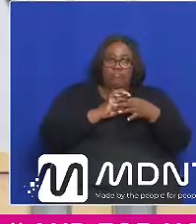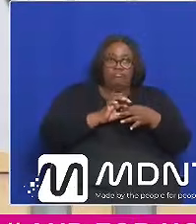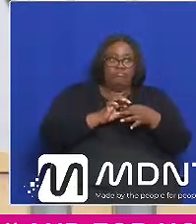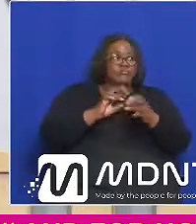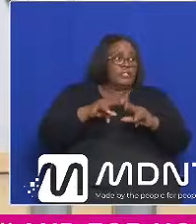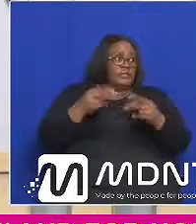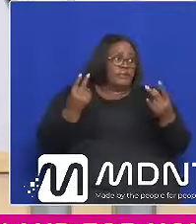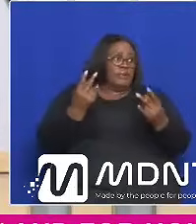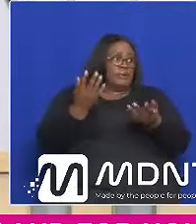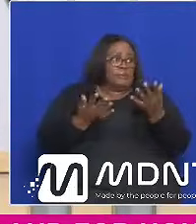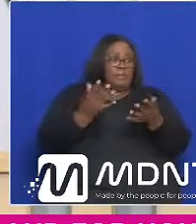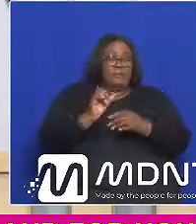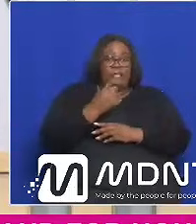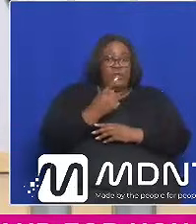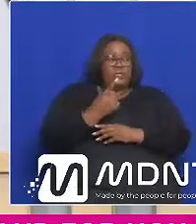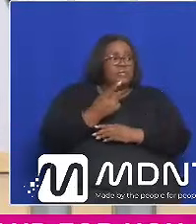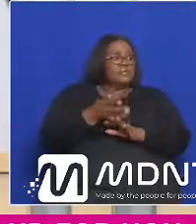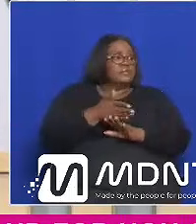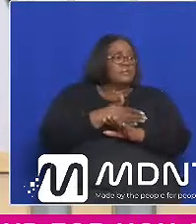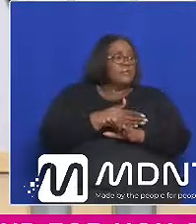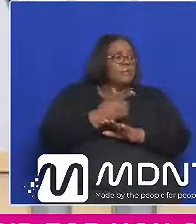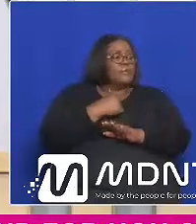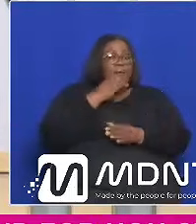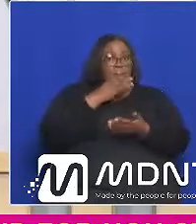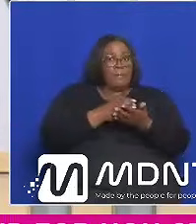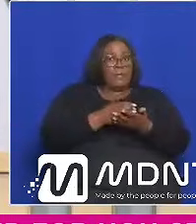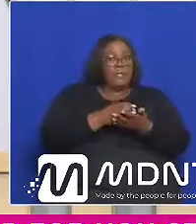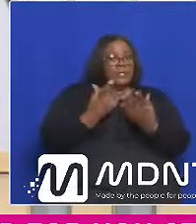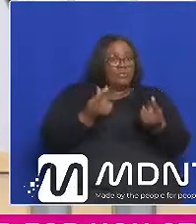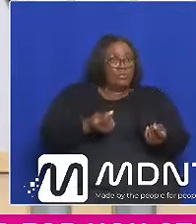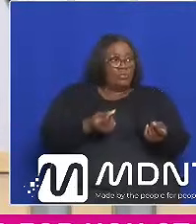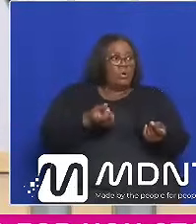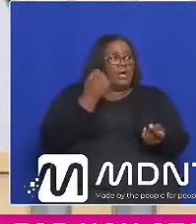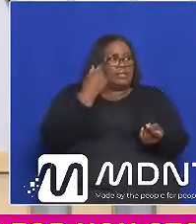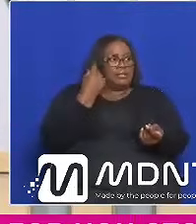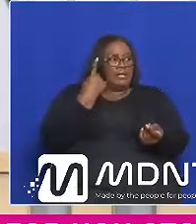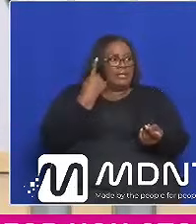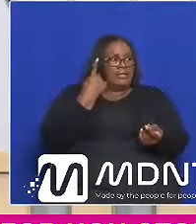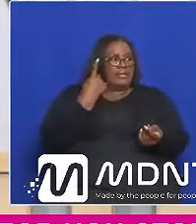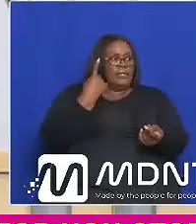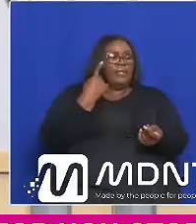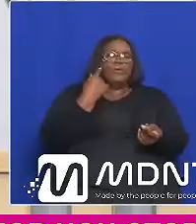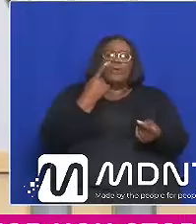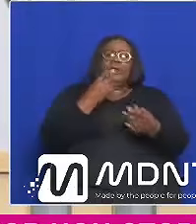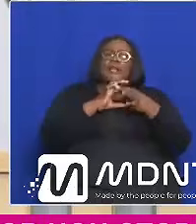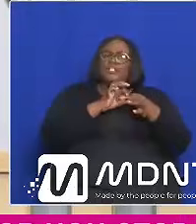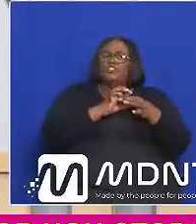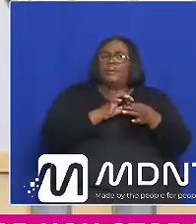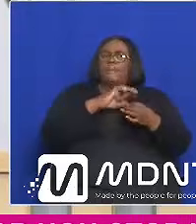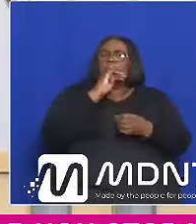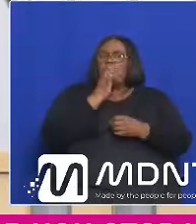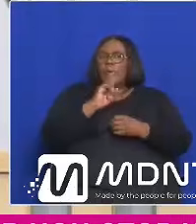I make any comment regarding that, understand what is the definition of a relationship. Because